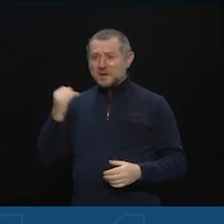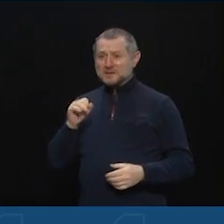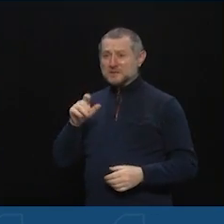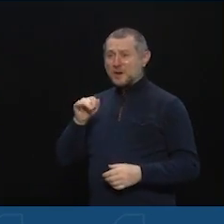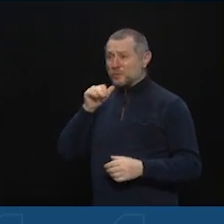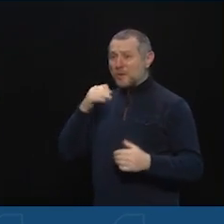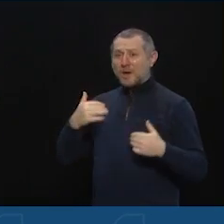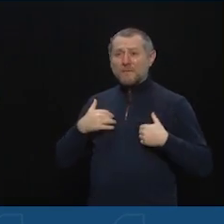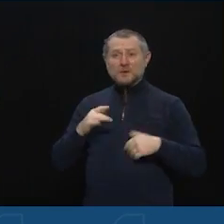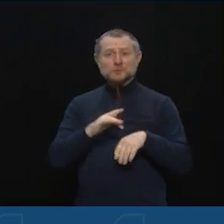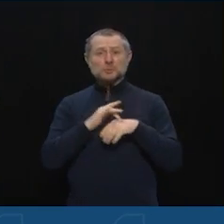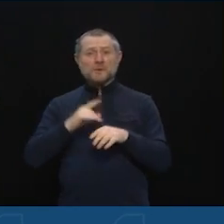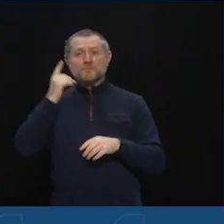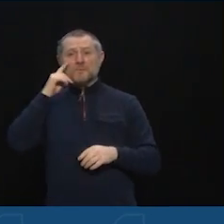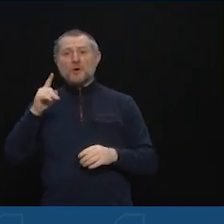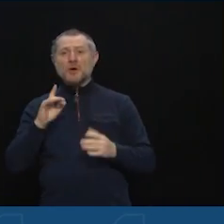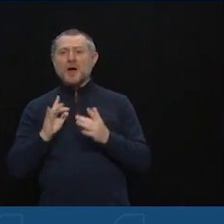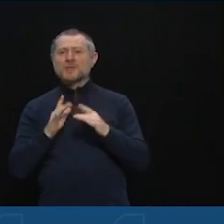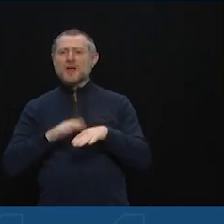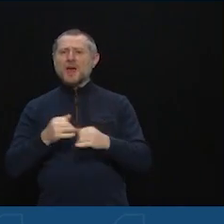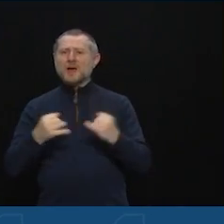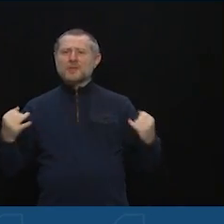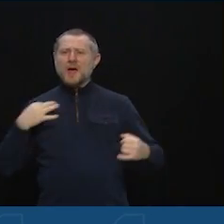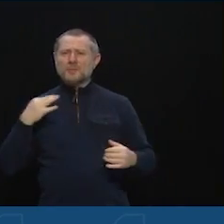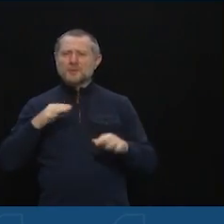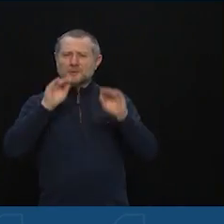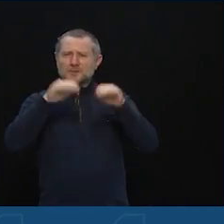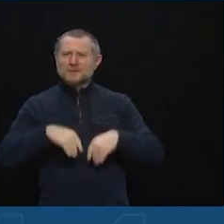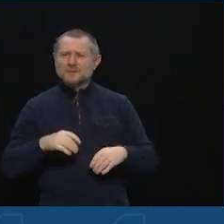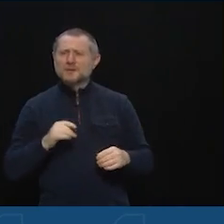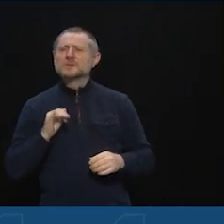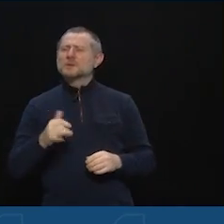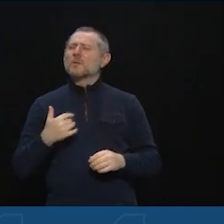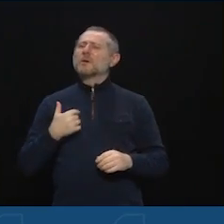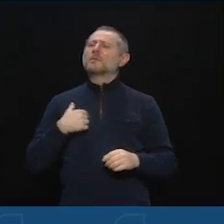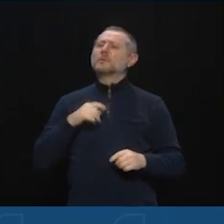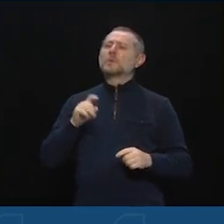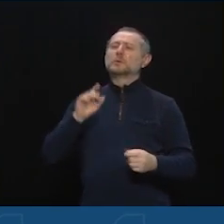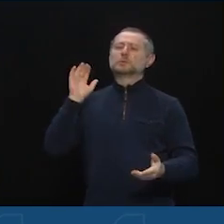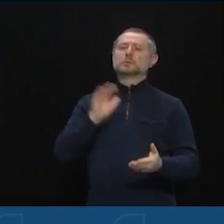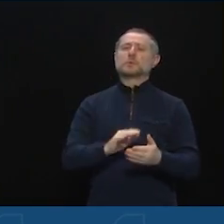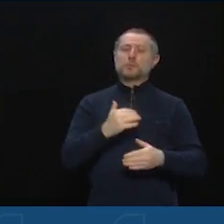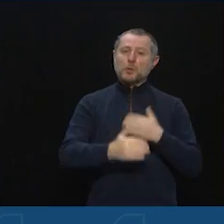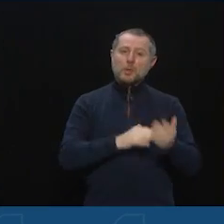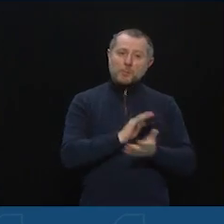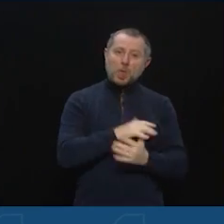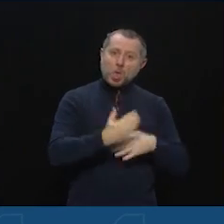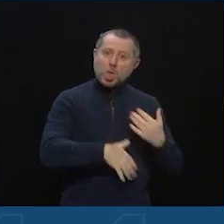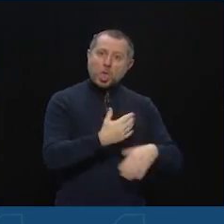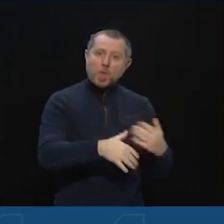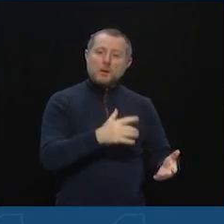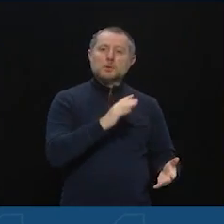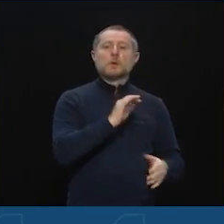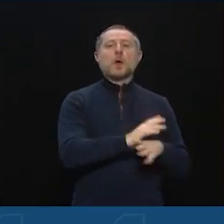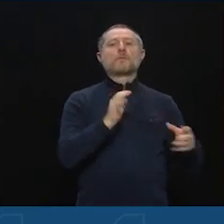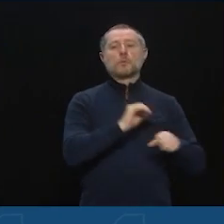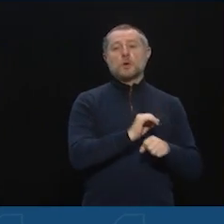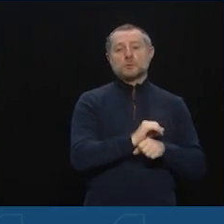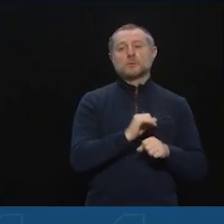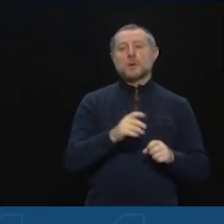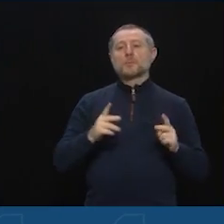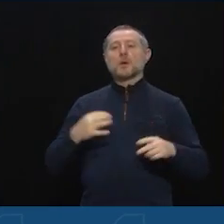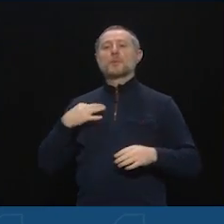the infrastructure to do what they wanted to do. So we're going to reduce processing time literally by months by allowing people to apply